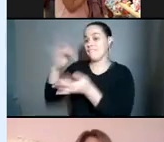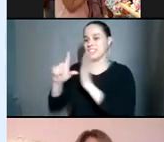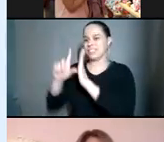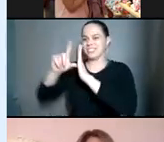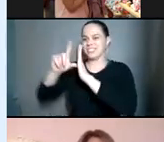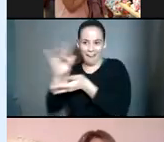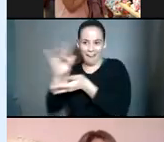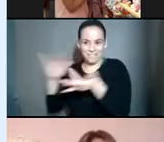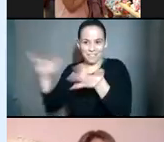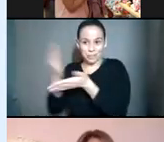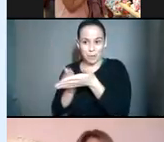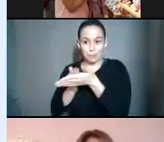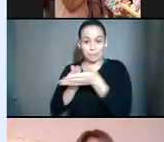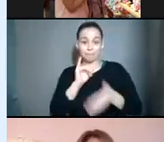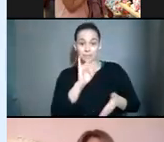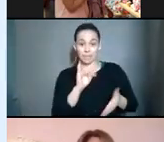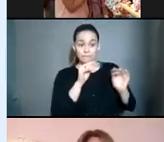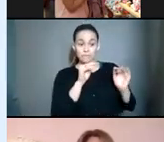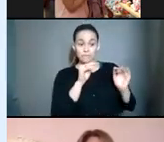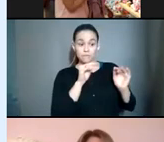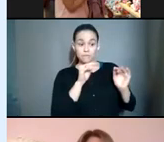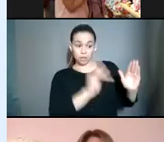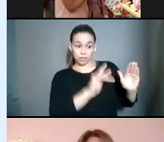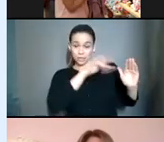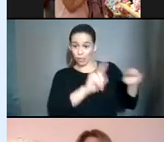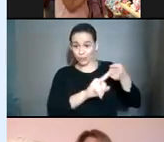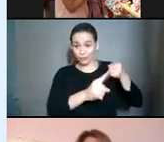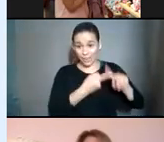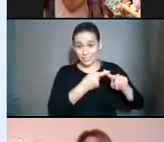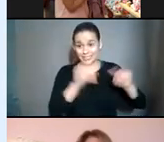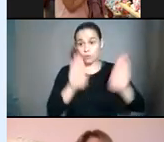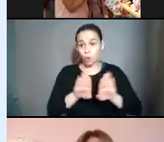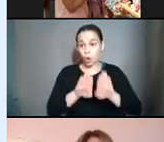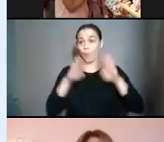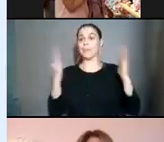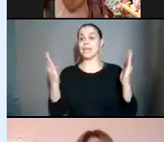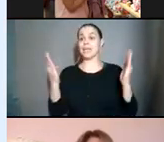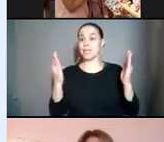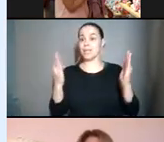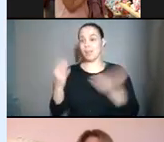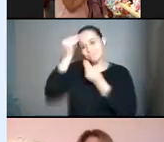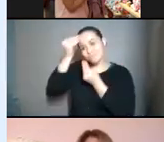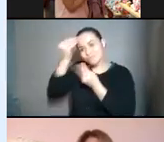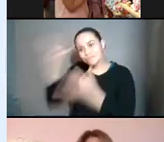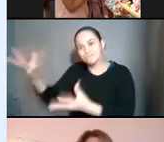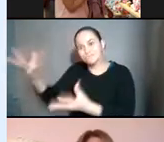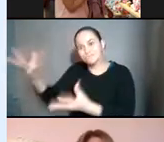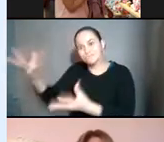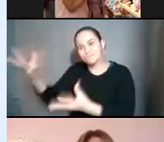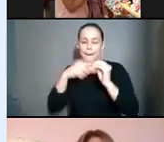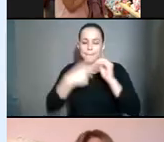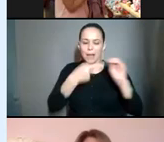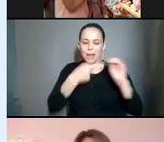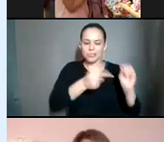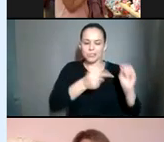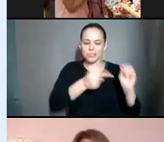your child clicks on the adventure friend, it will open and give them more information about the adventure friend. These cards